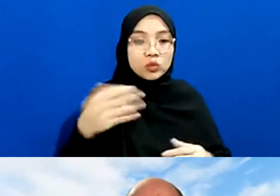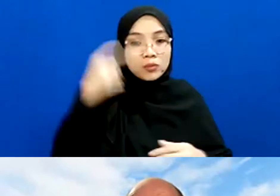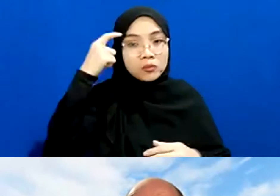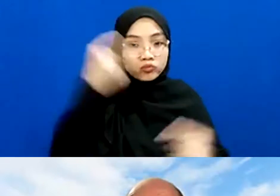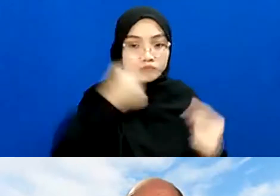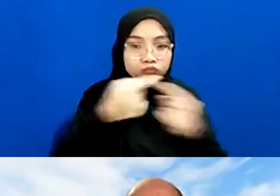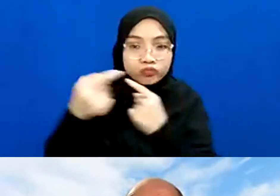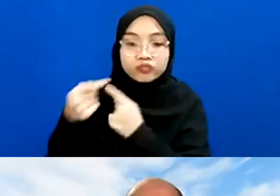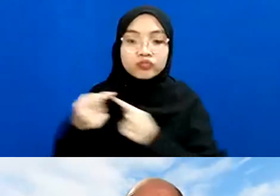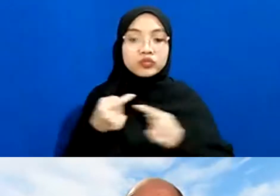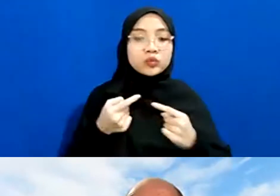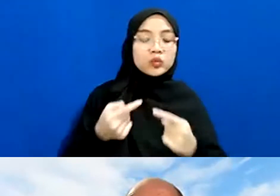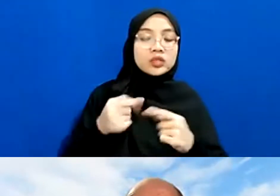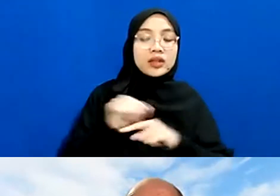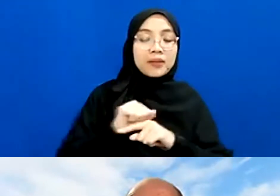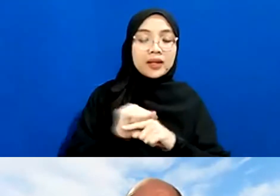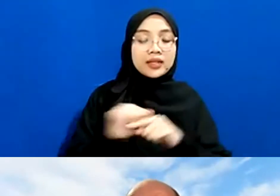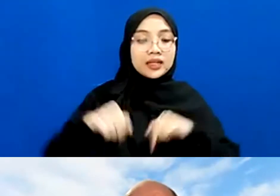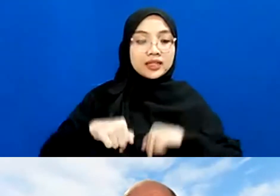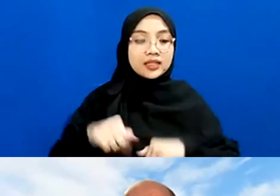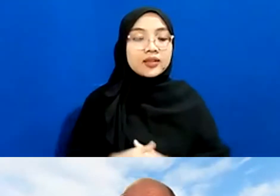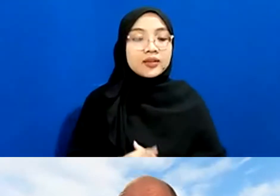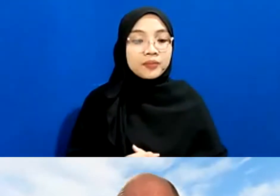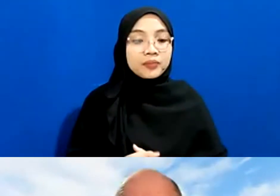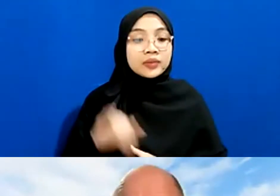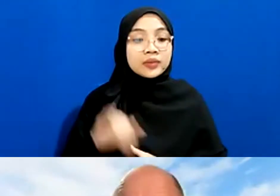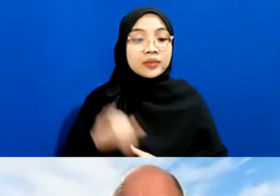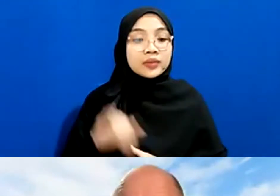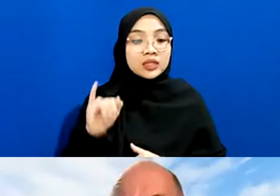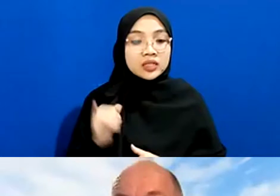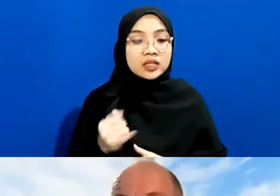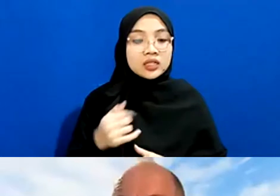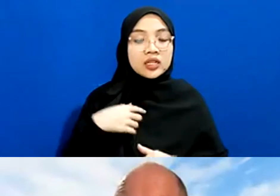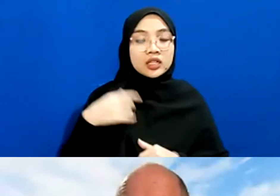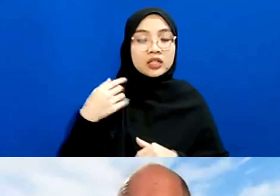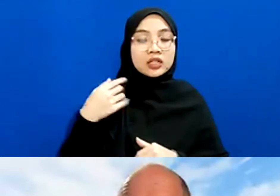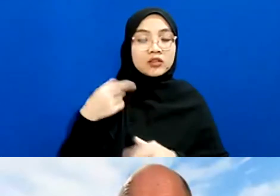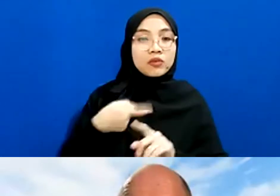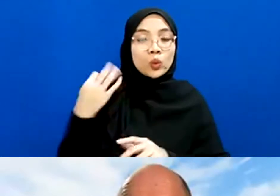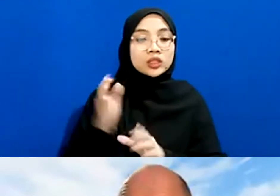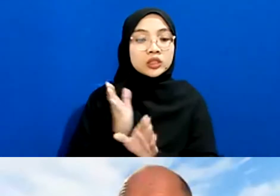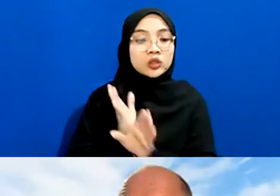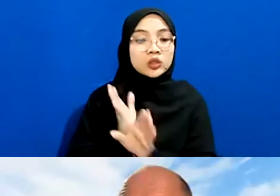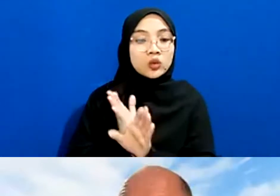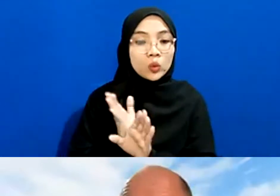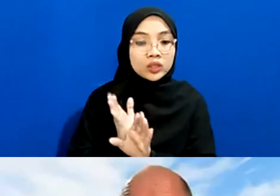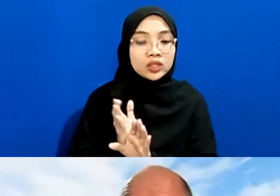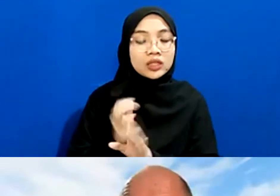So this, for the Faculty of Psychology, I think is a